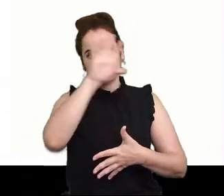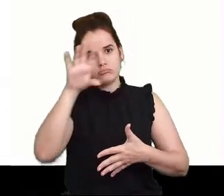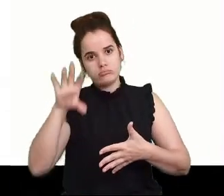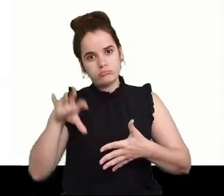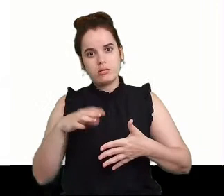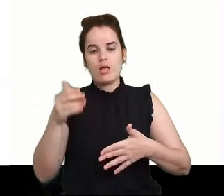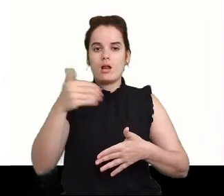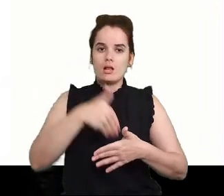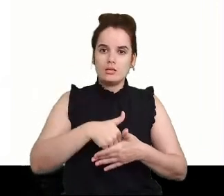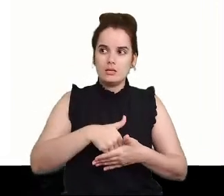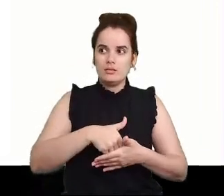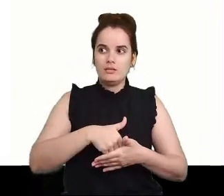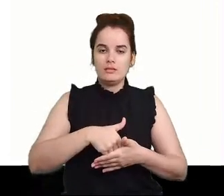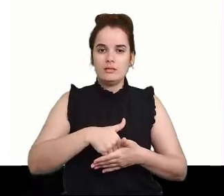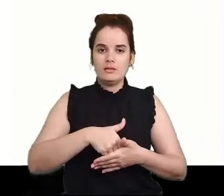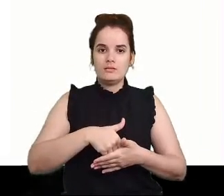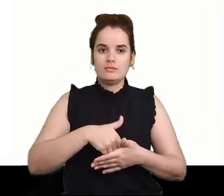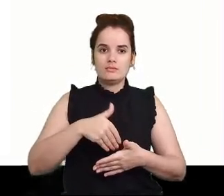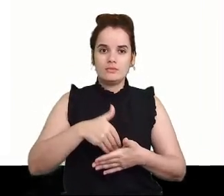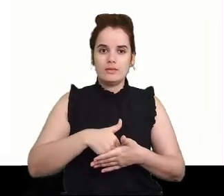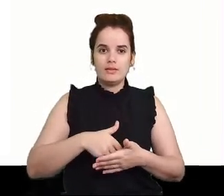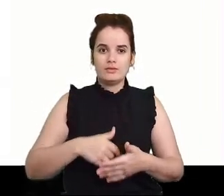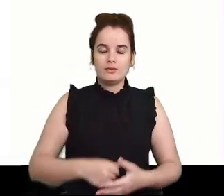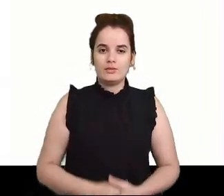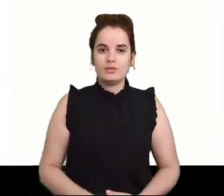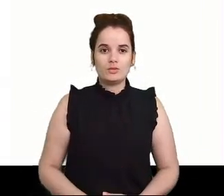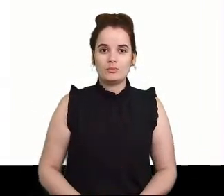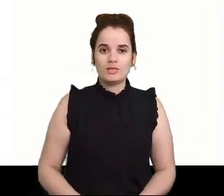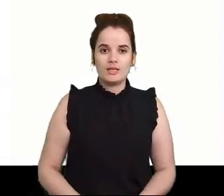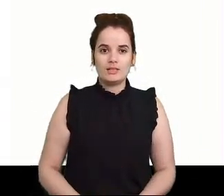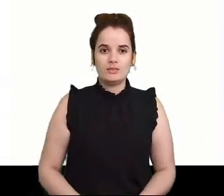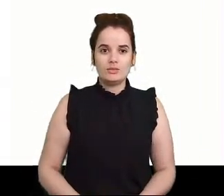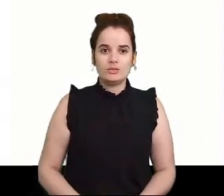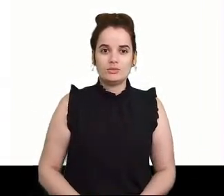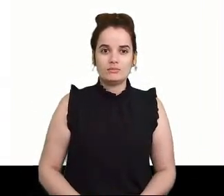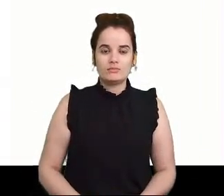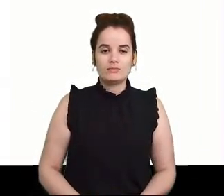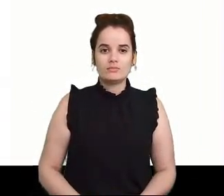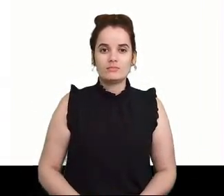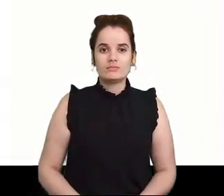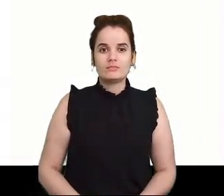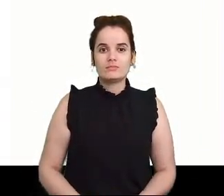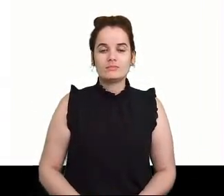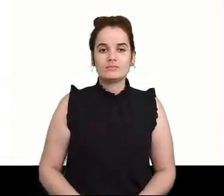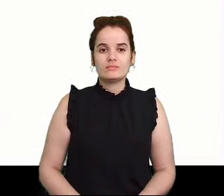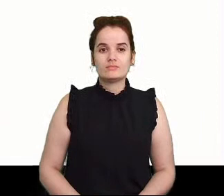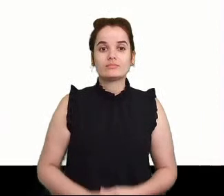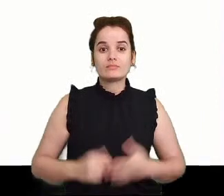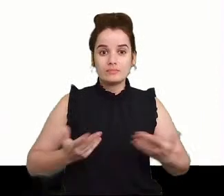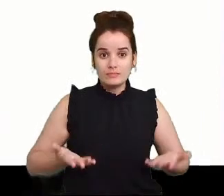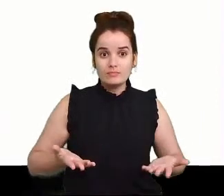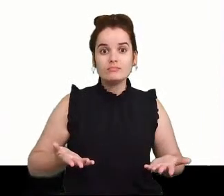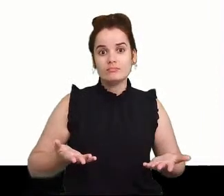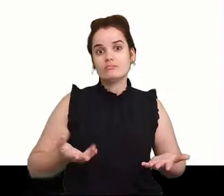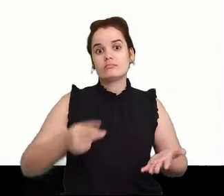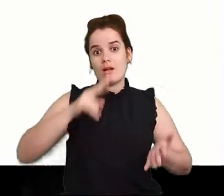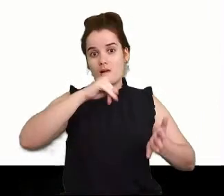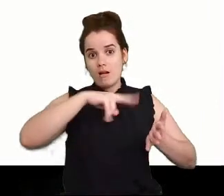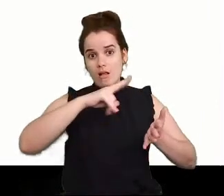they use a voice reader with image, image, image,